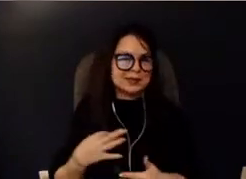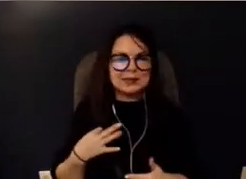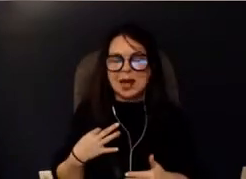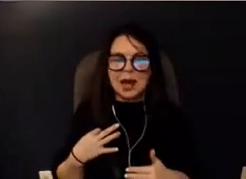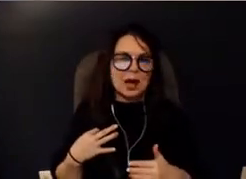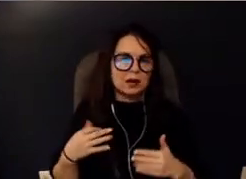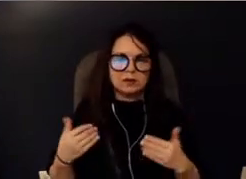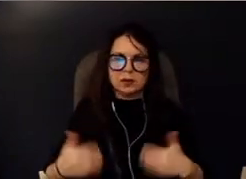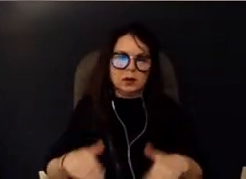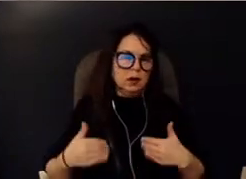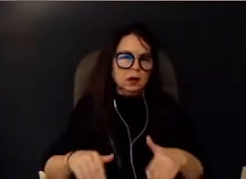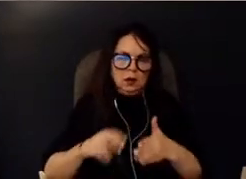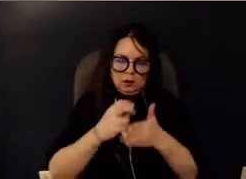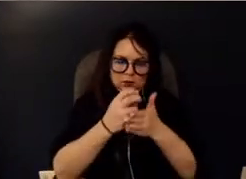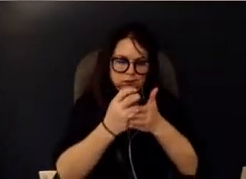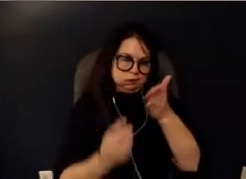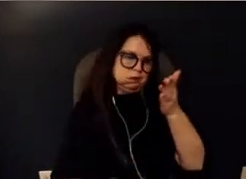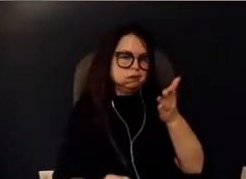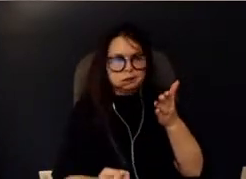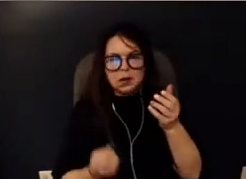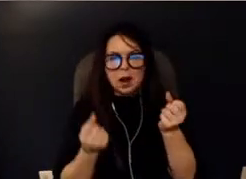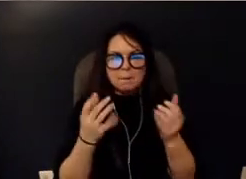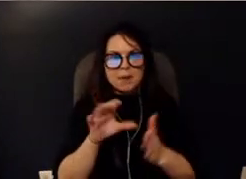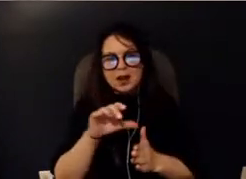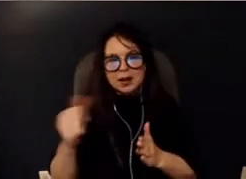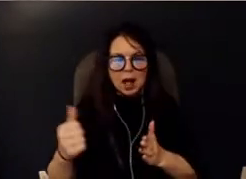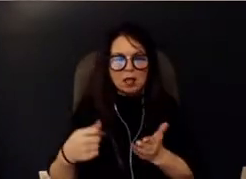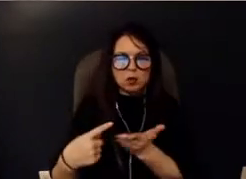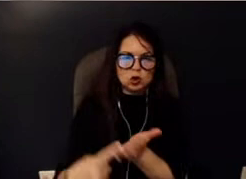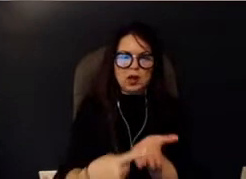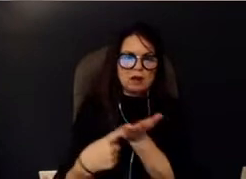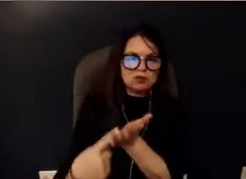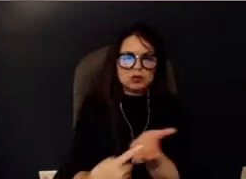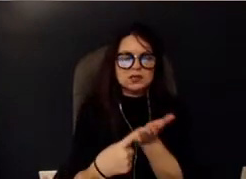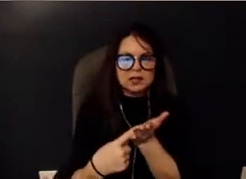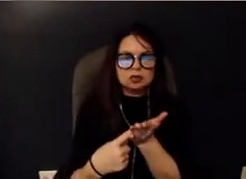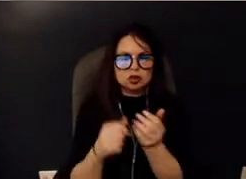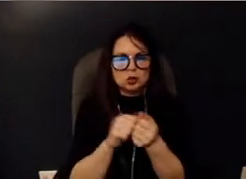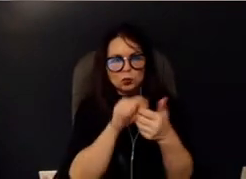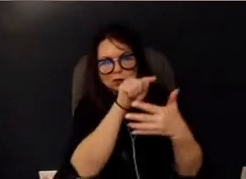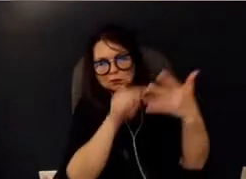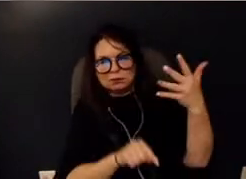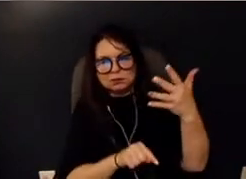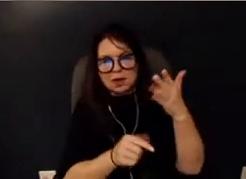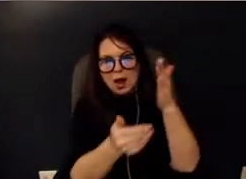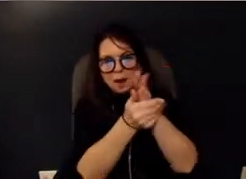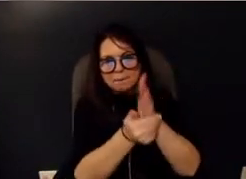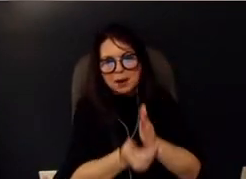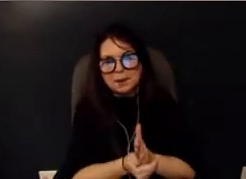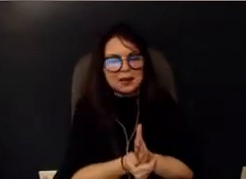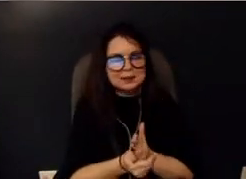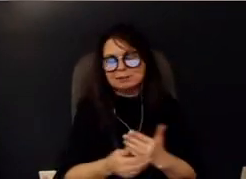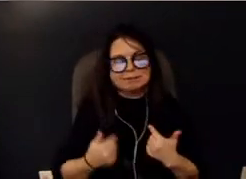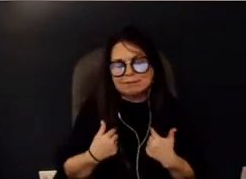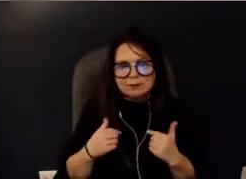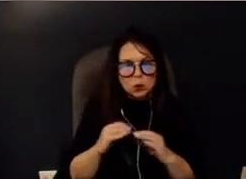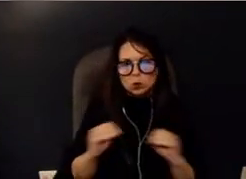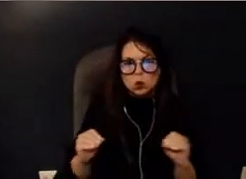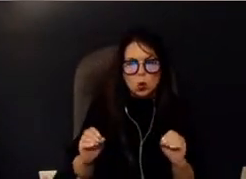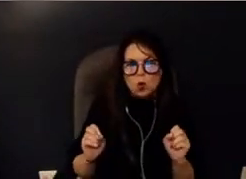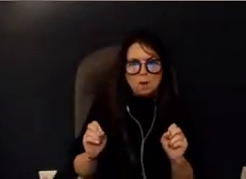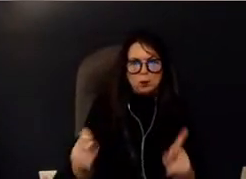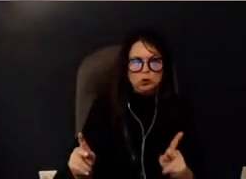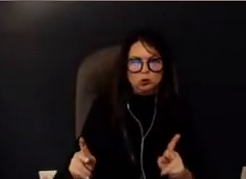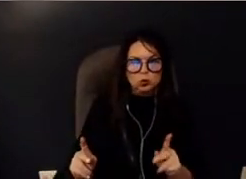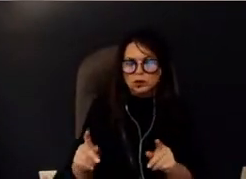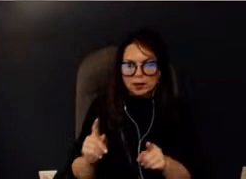a number of other conversations around the amendments that have been discussed tonight. I didn't have a chance to connect with him on these specific numbers.